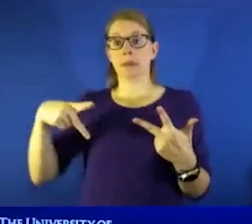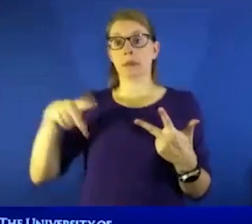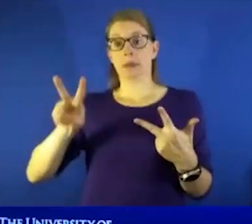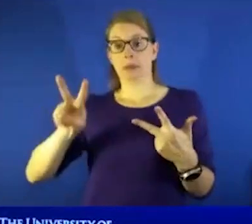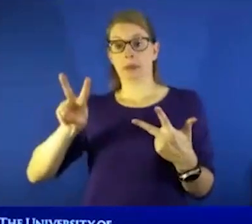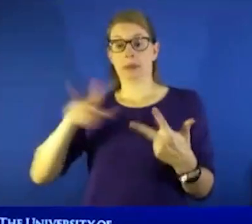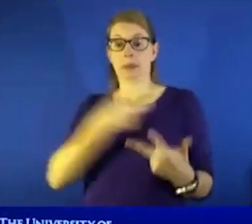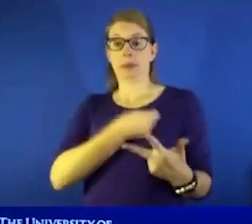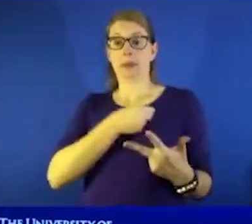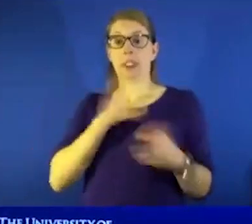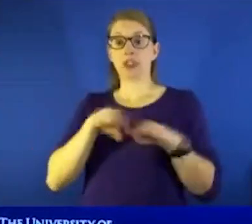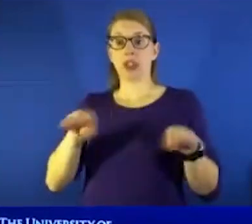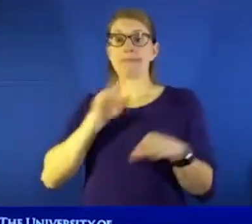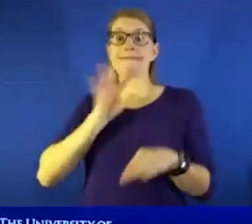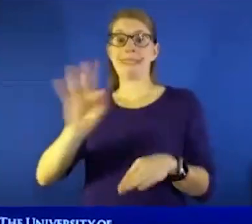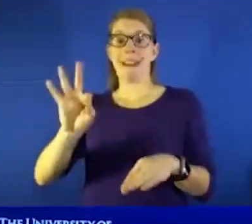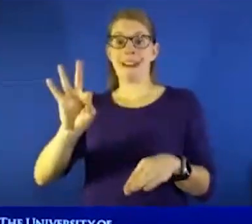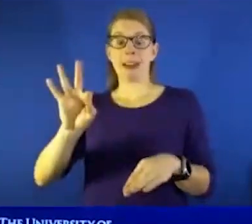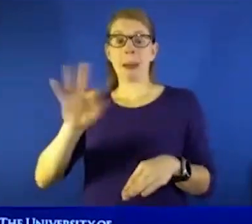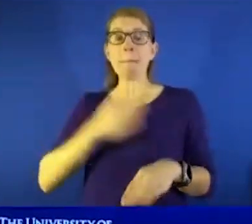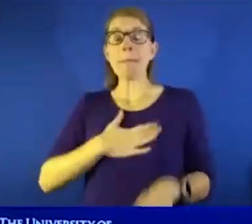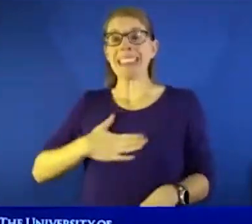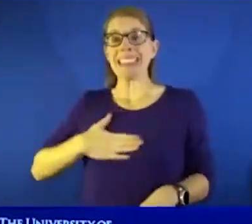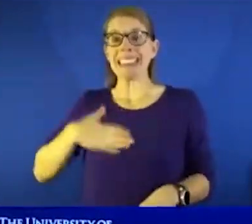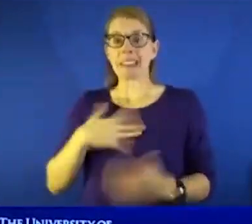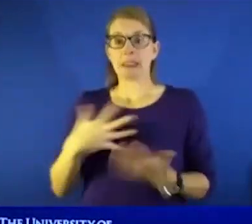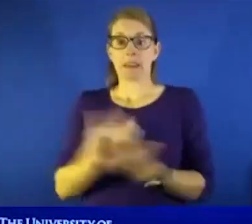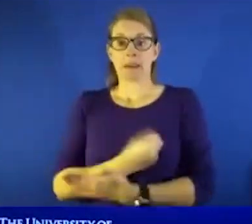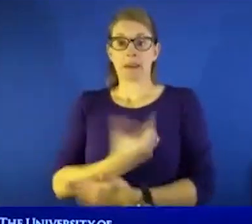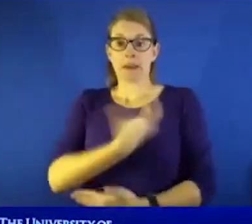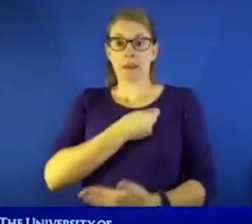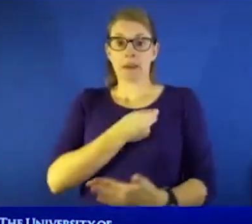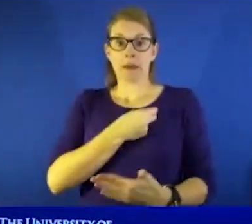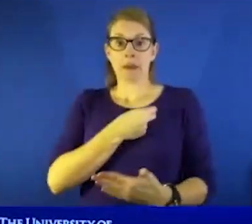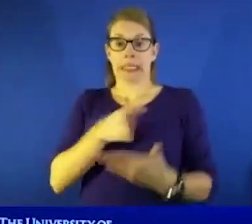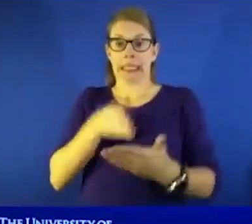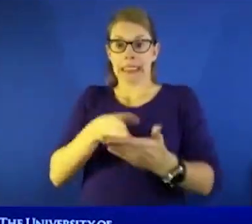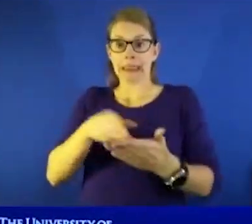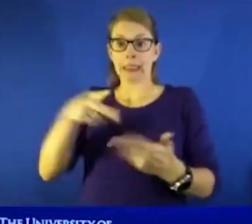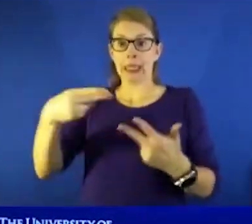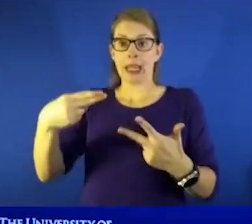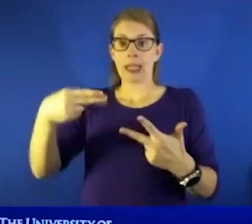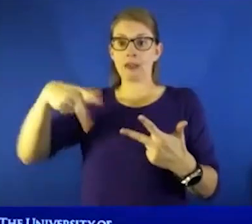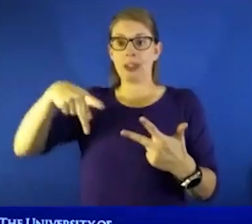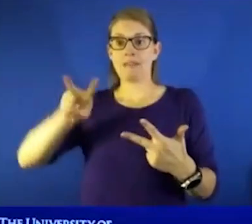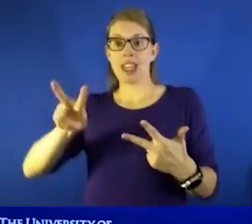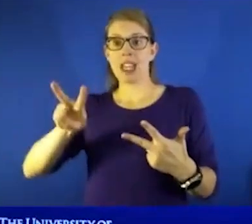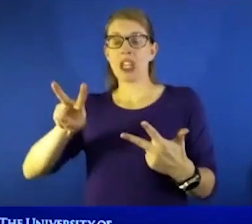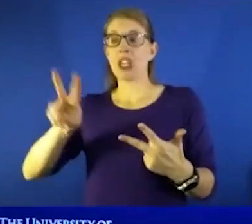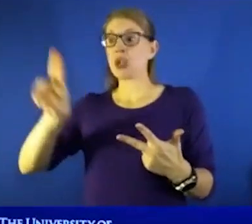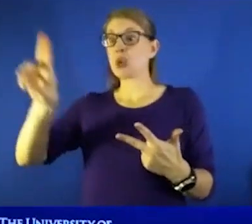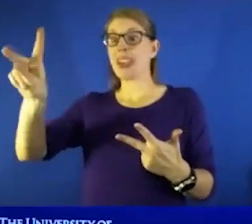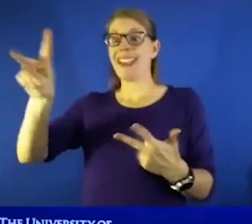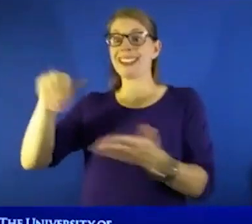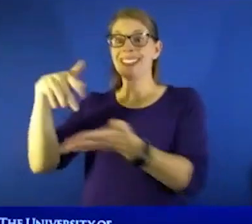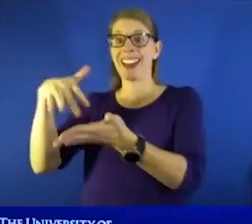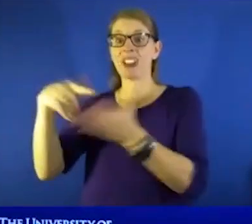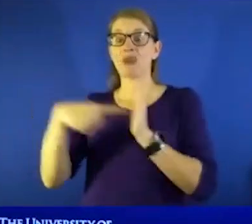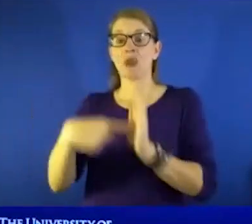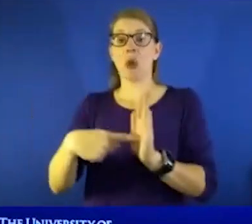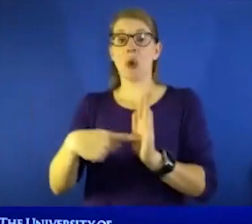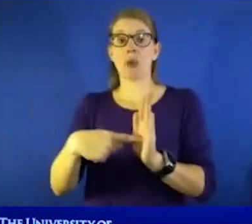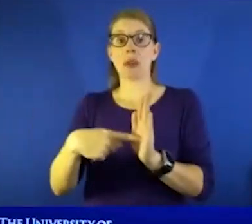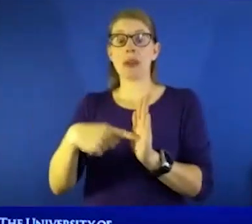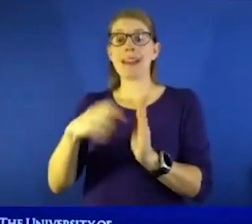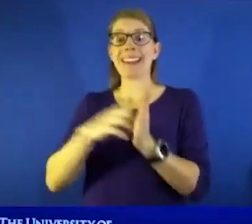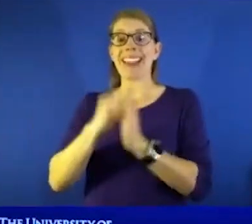who is 9-year-old, please get them vaccinated against HPV. A large new study from the UK showing it cut cancer